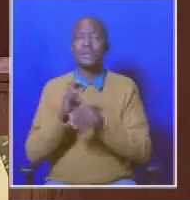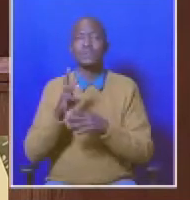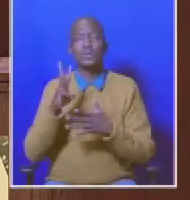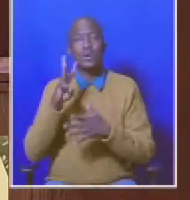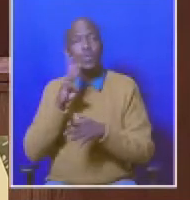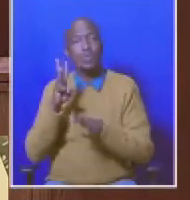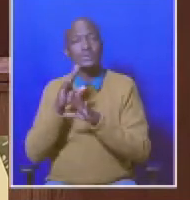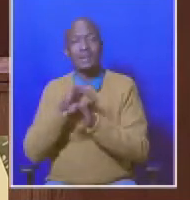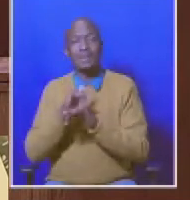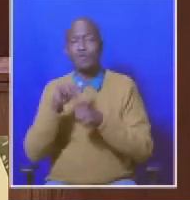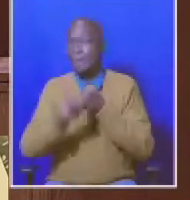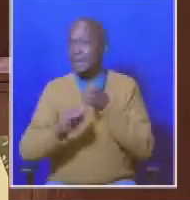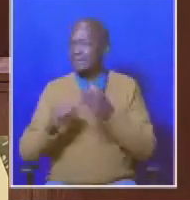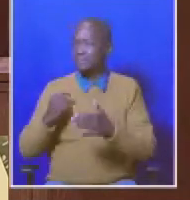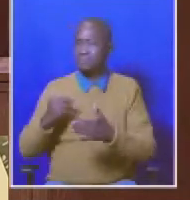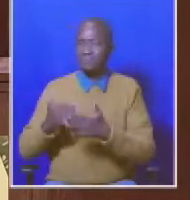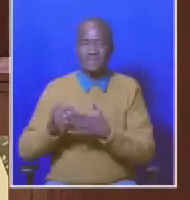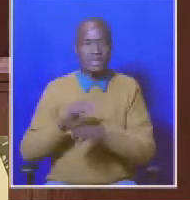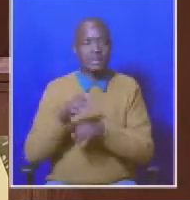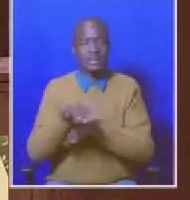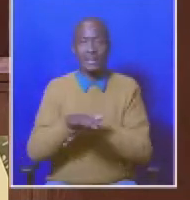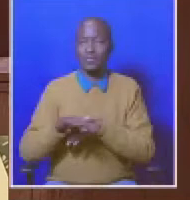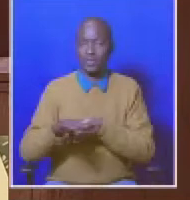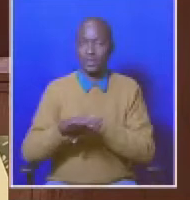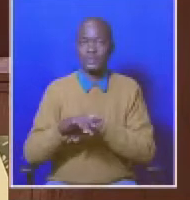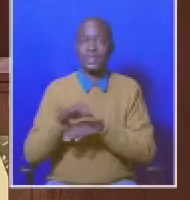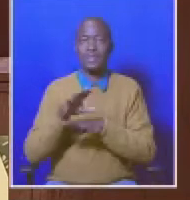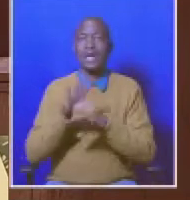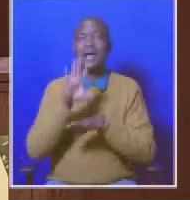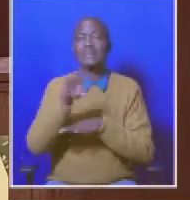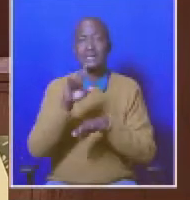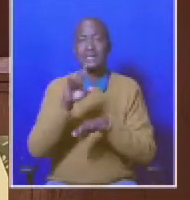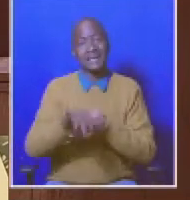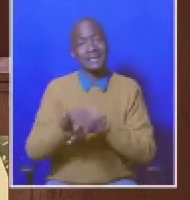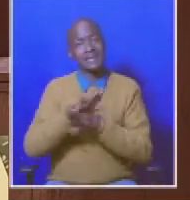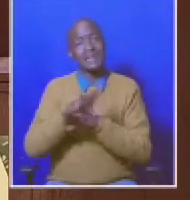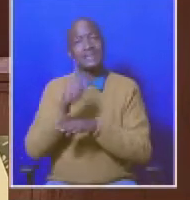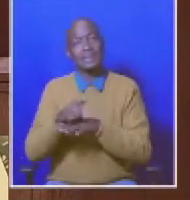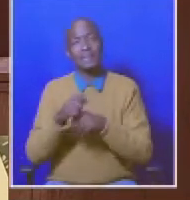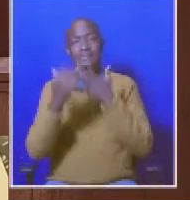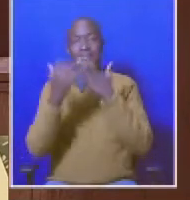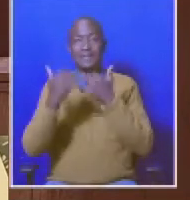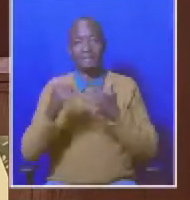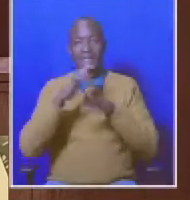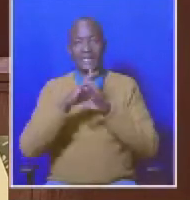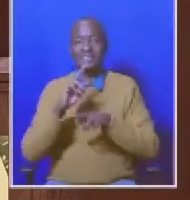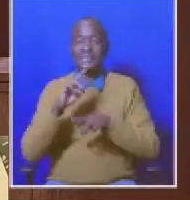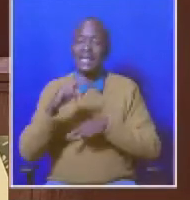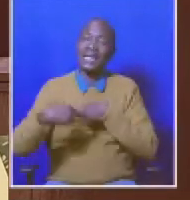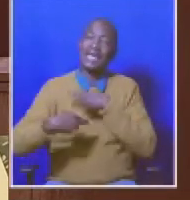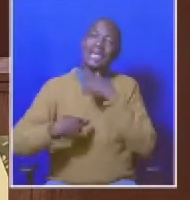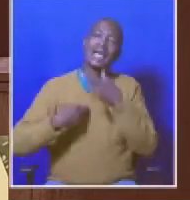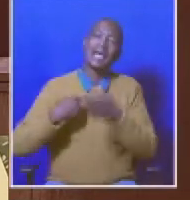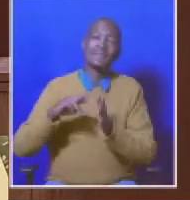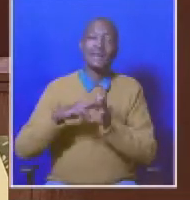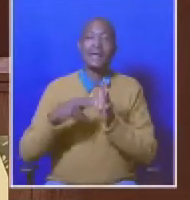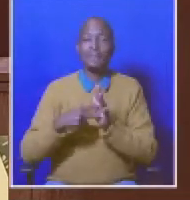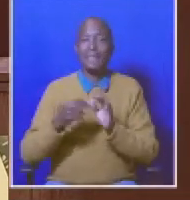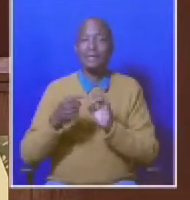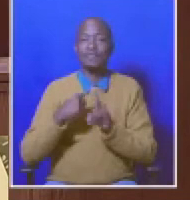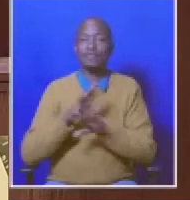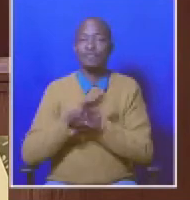cases for months in some areas, asking that there should be a financial recovery plan from the